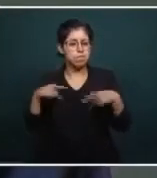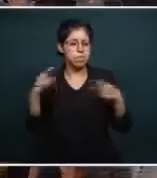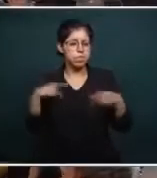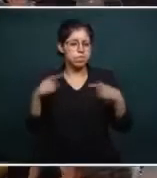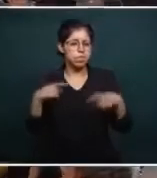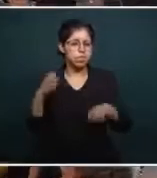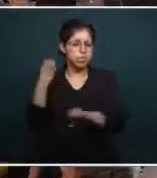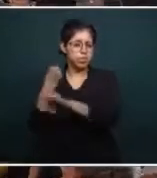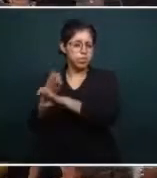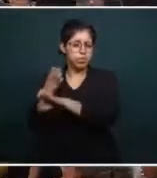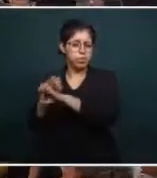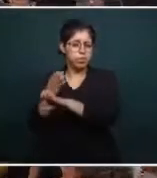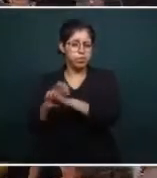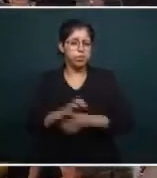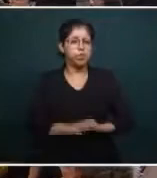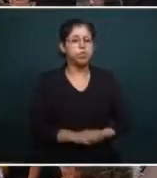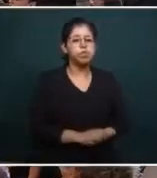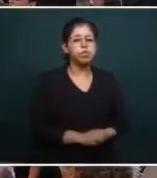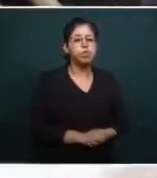Mexico.